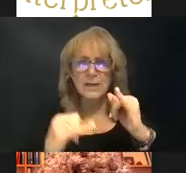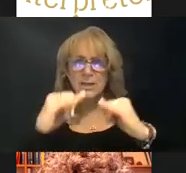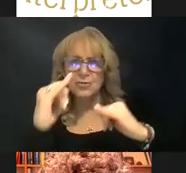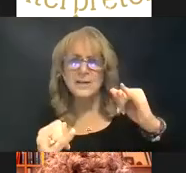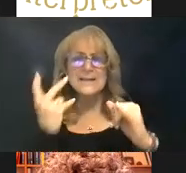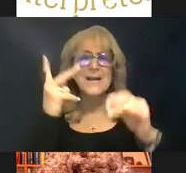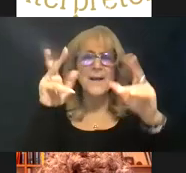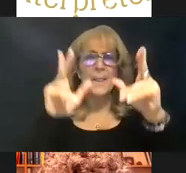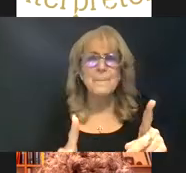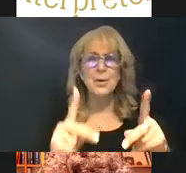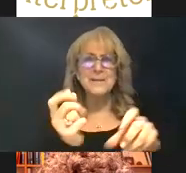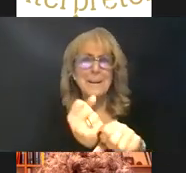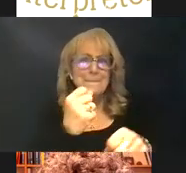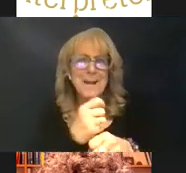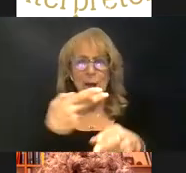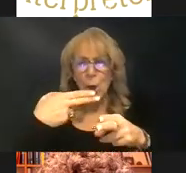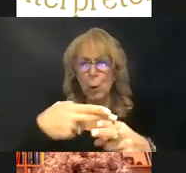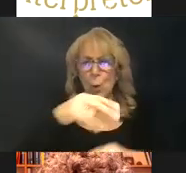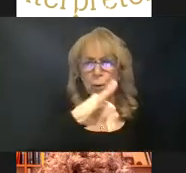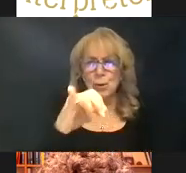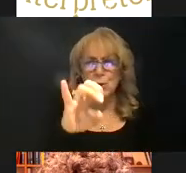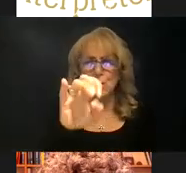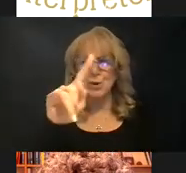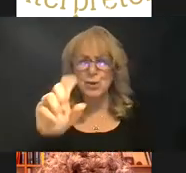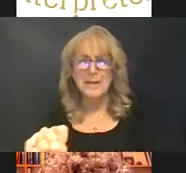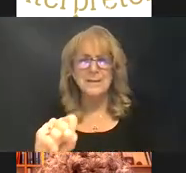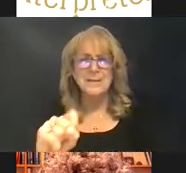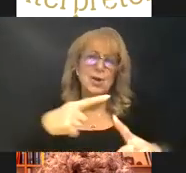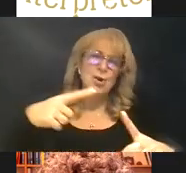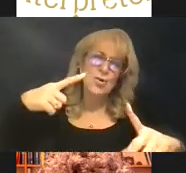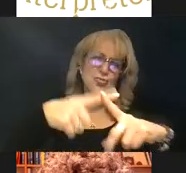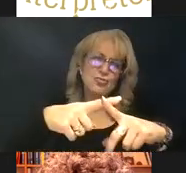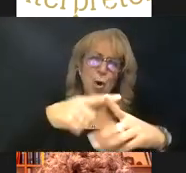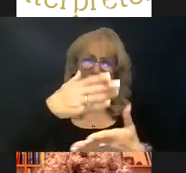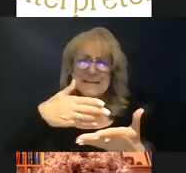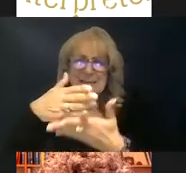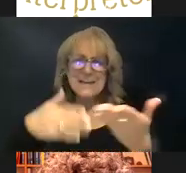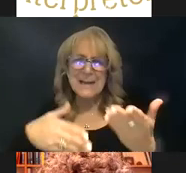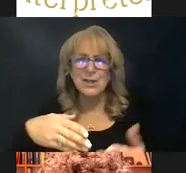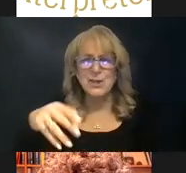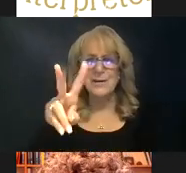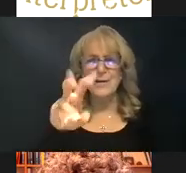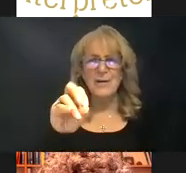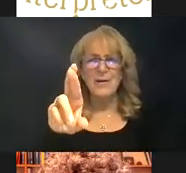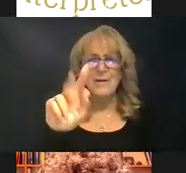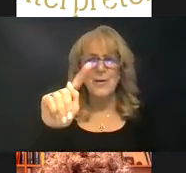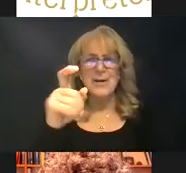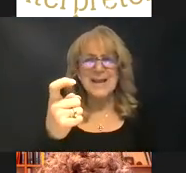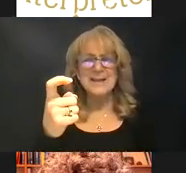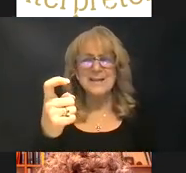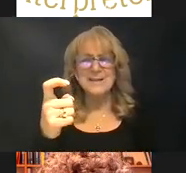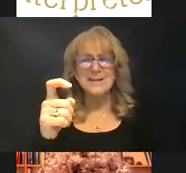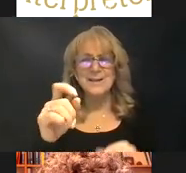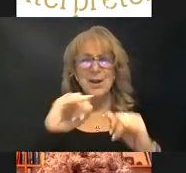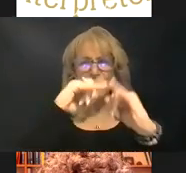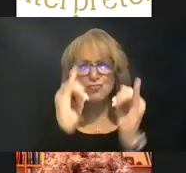these jets, and what you see are actually cross sections of vortex rings. And that's why it's very nice to wear a mask, so